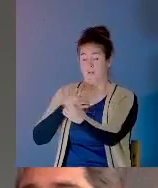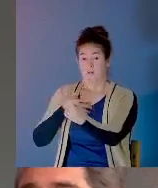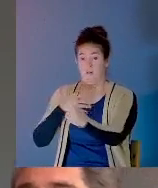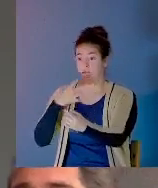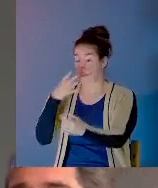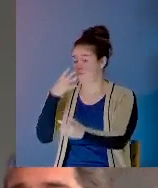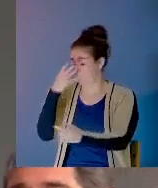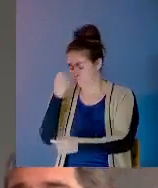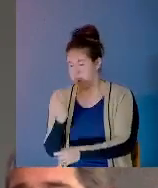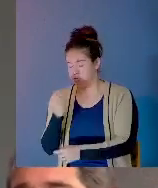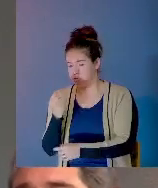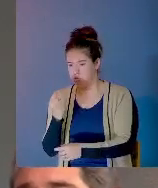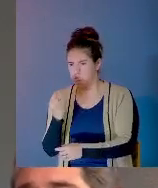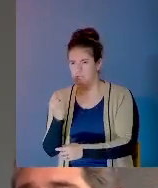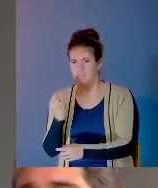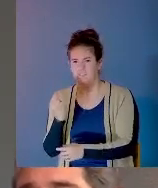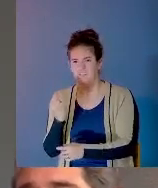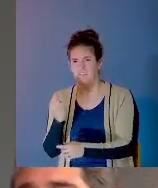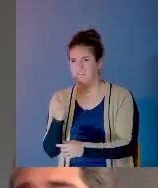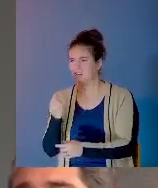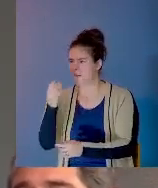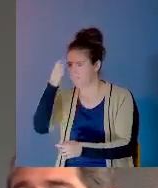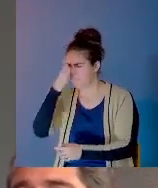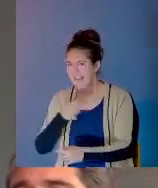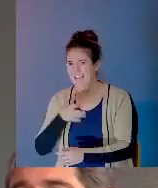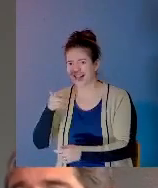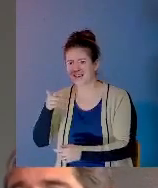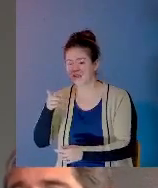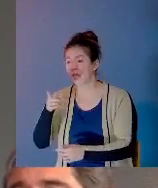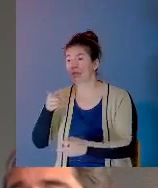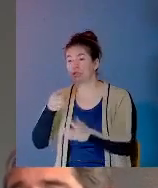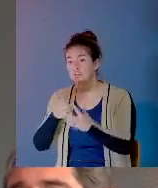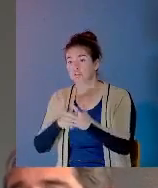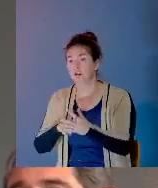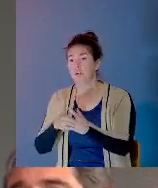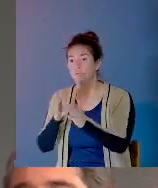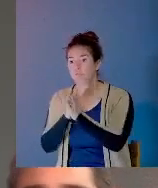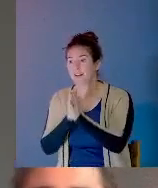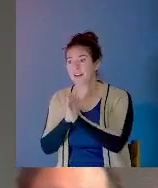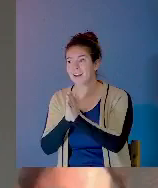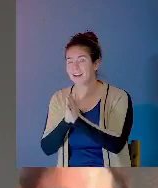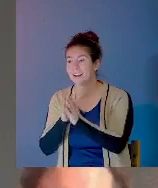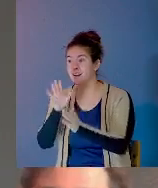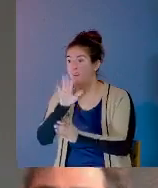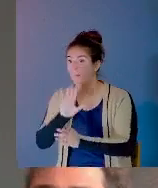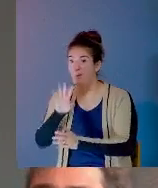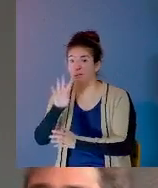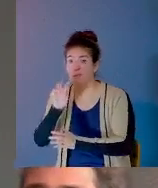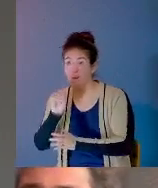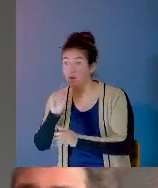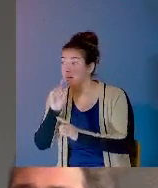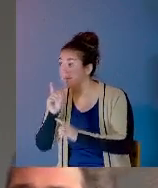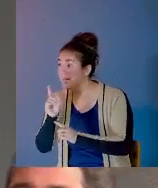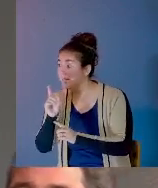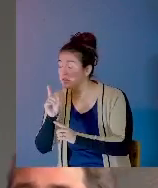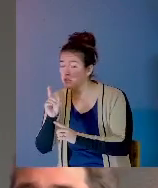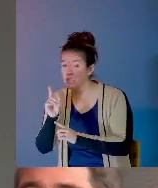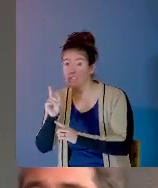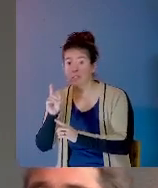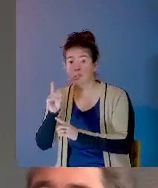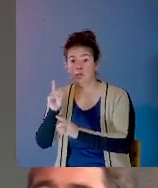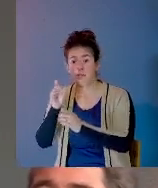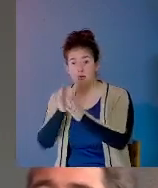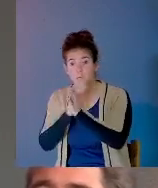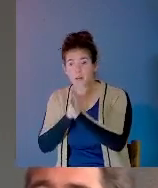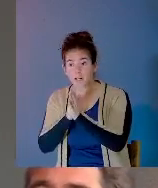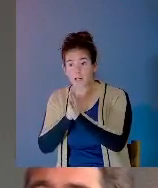started praying, and about the 40 minutes into the prayer, I woke up into the hospital.